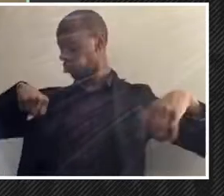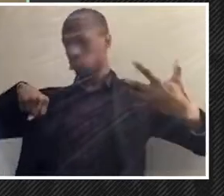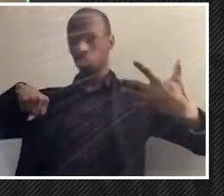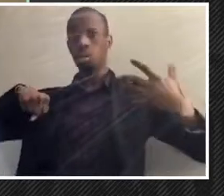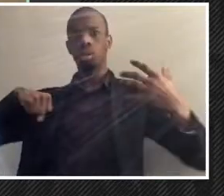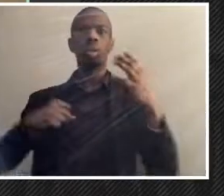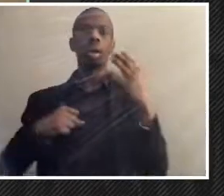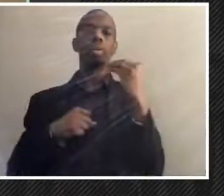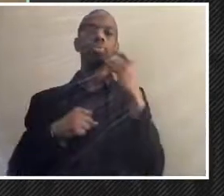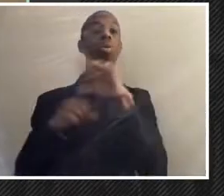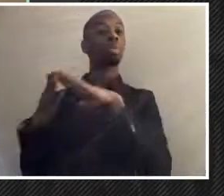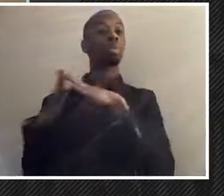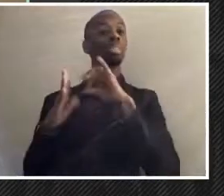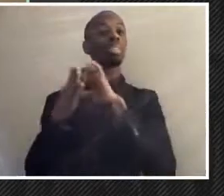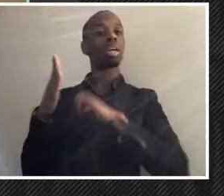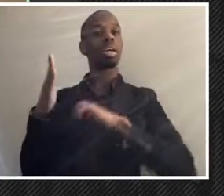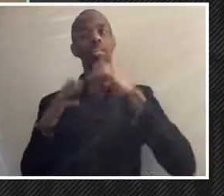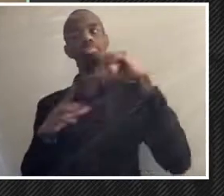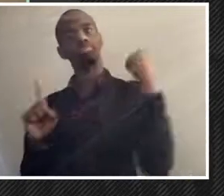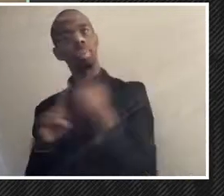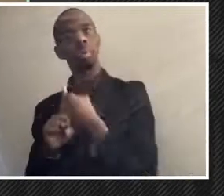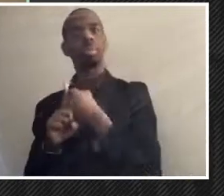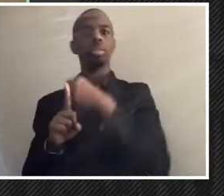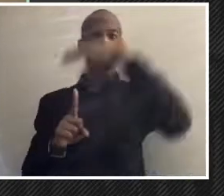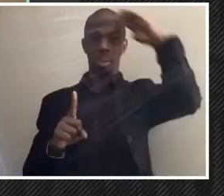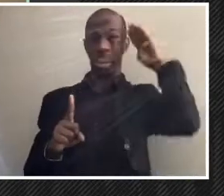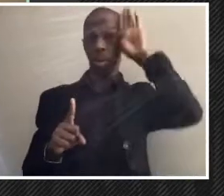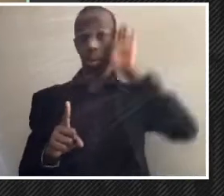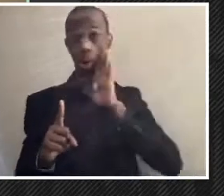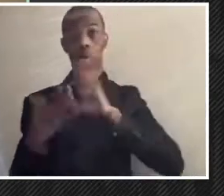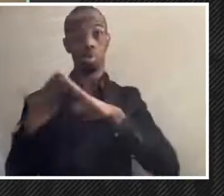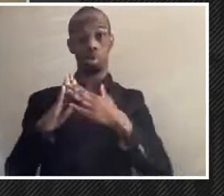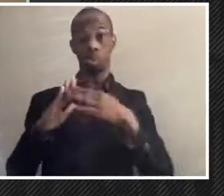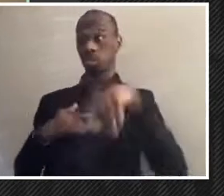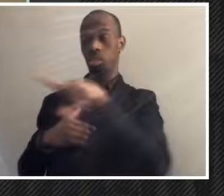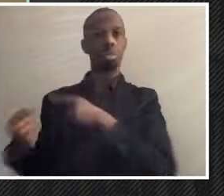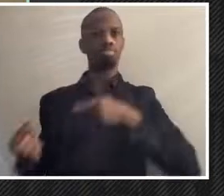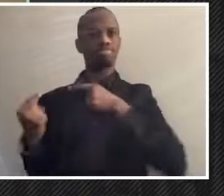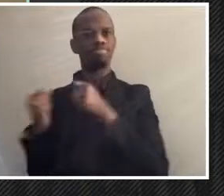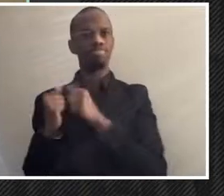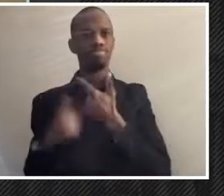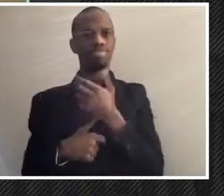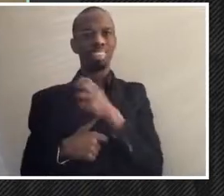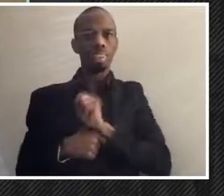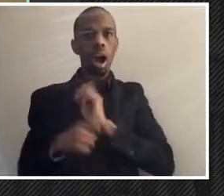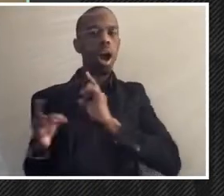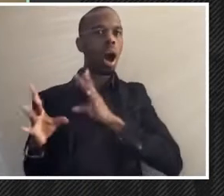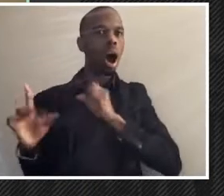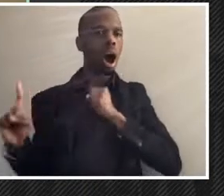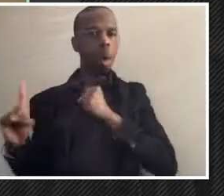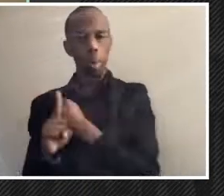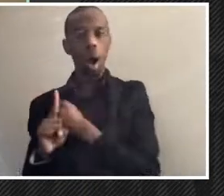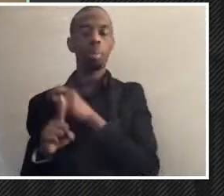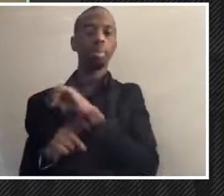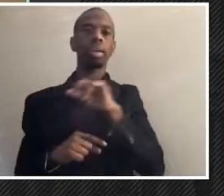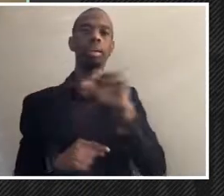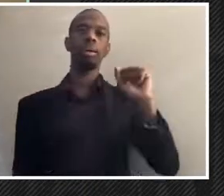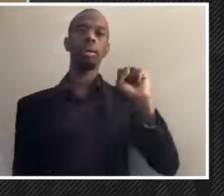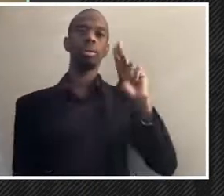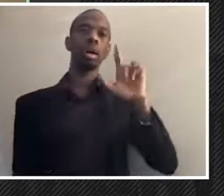Black and brown communities struggling with everyday gun violence, they're struggling with the kind of gun violence that an assault rifle ban